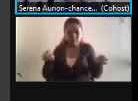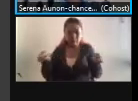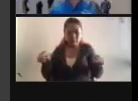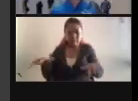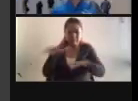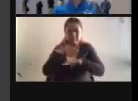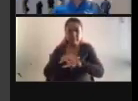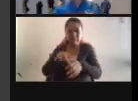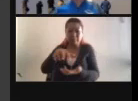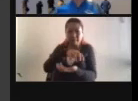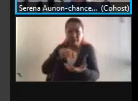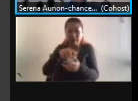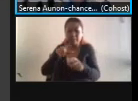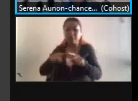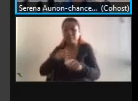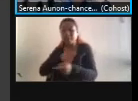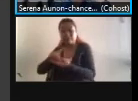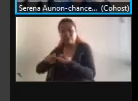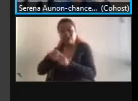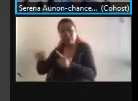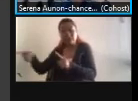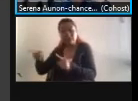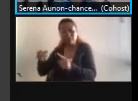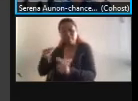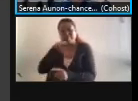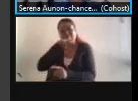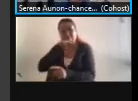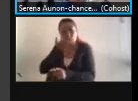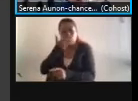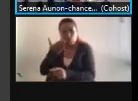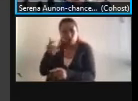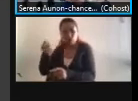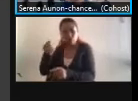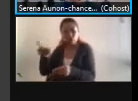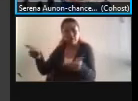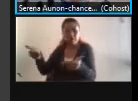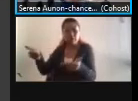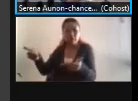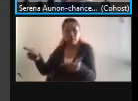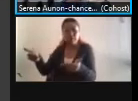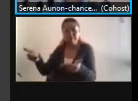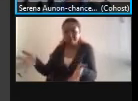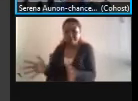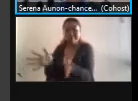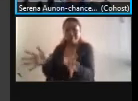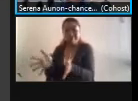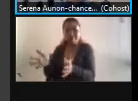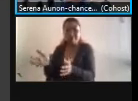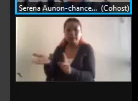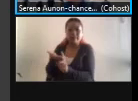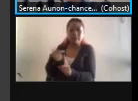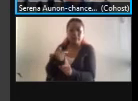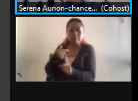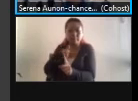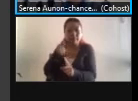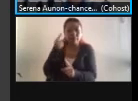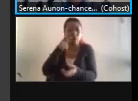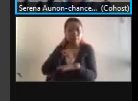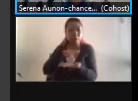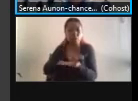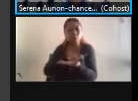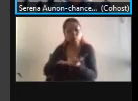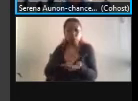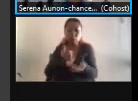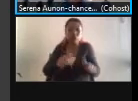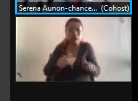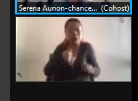And so they encouraged me to enter medical school, to at least give it a shot. And, I will tell you, I was probably not